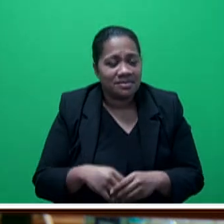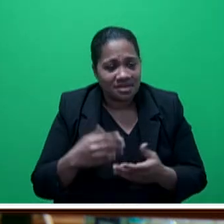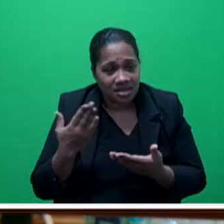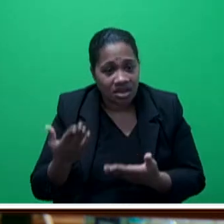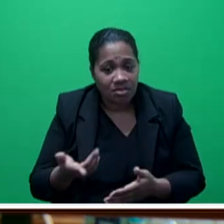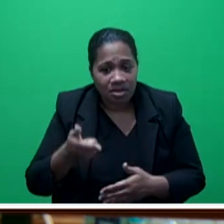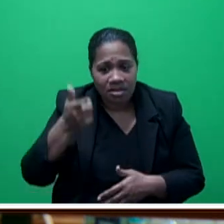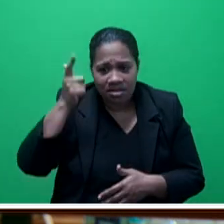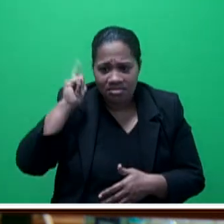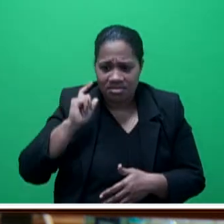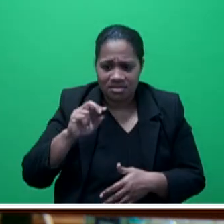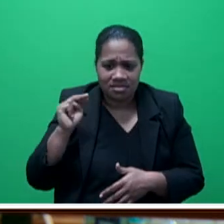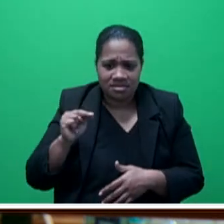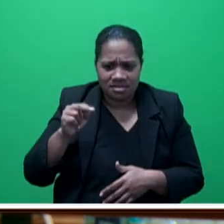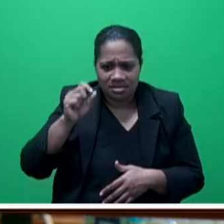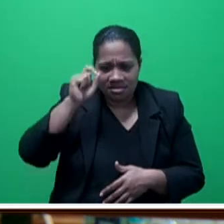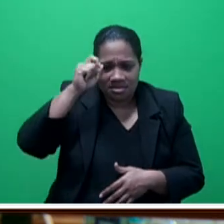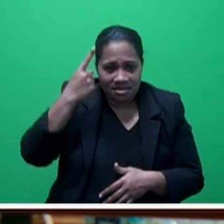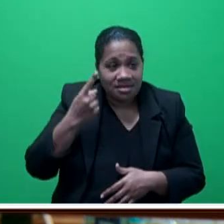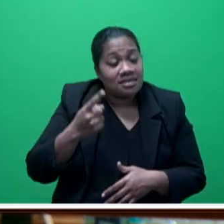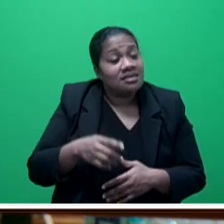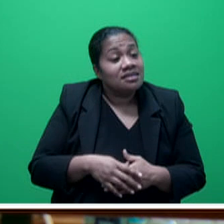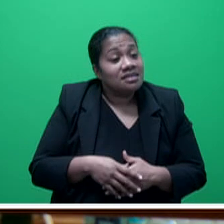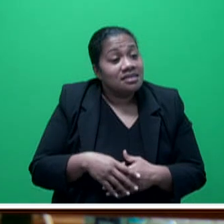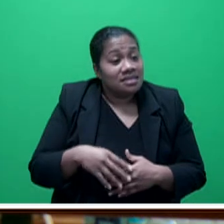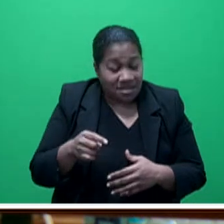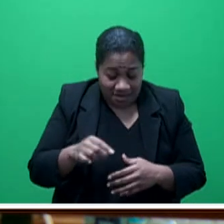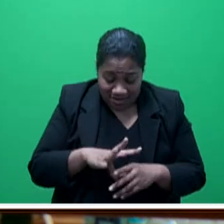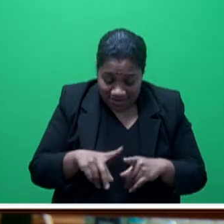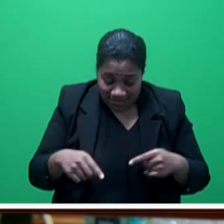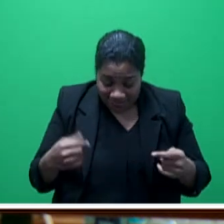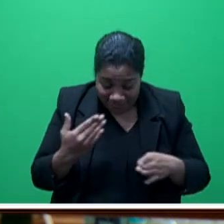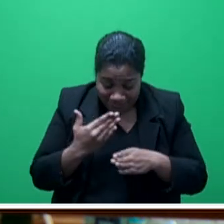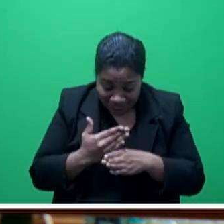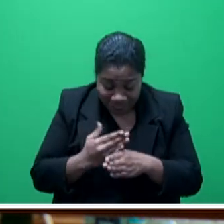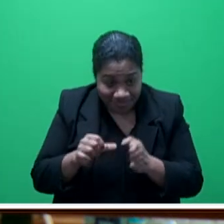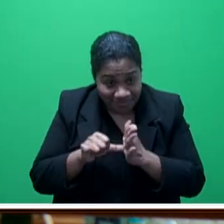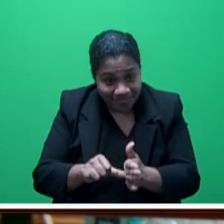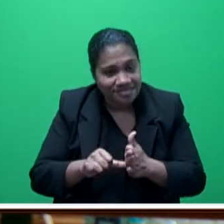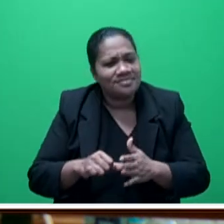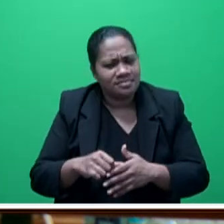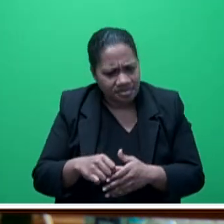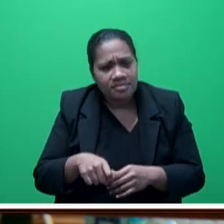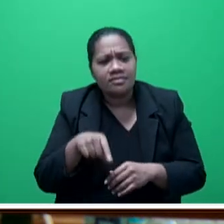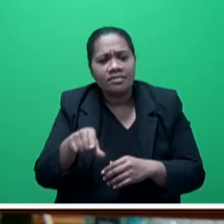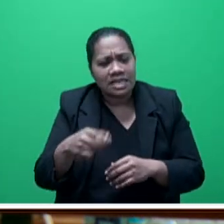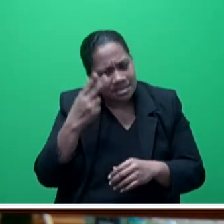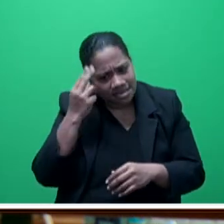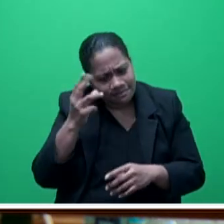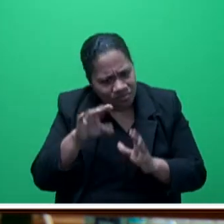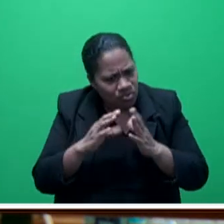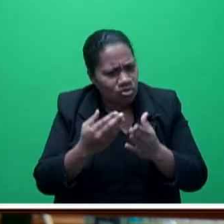to understand that every little effort counts. She named all the groups and people helping others, and instead of using